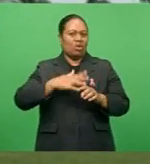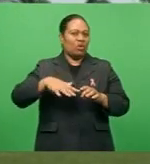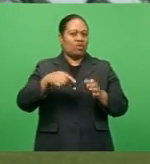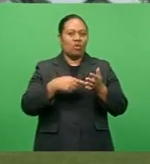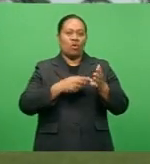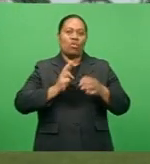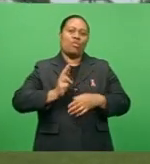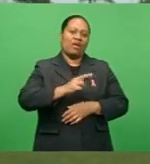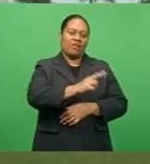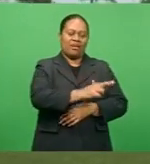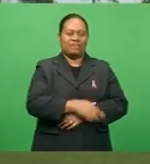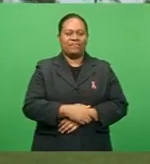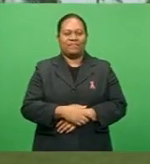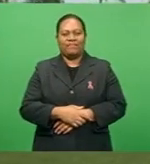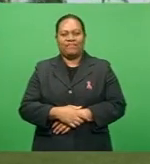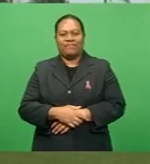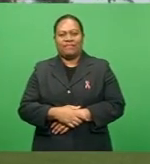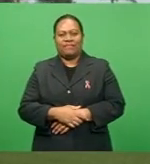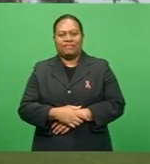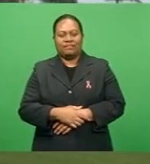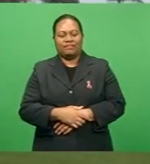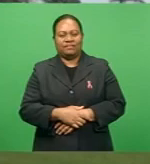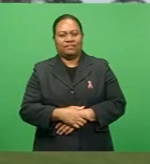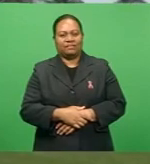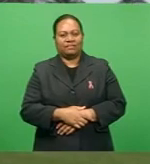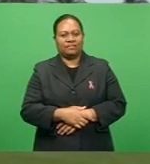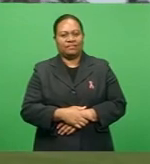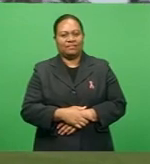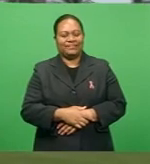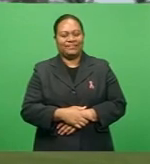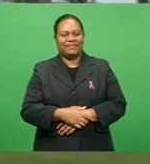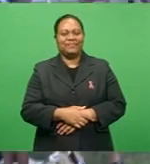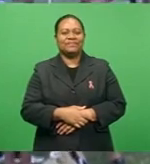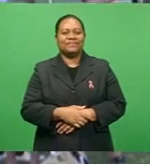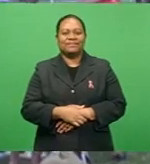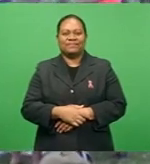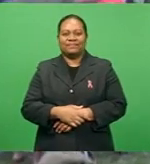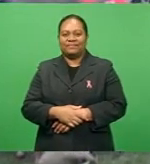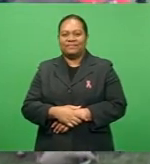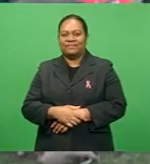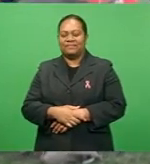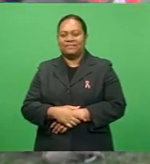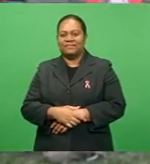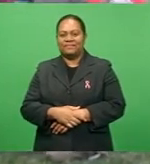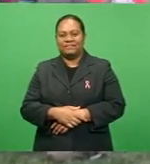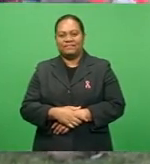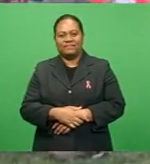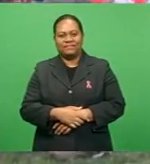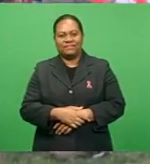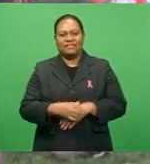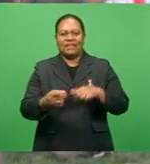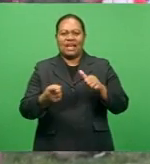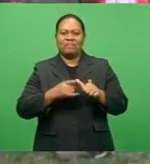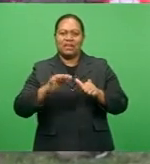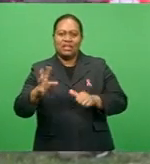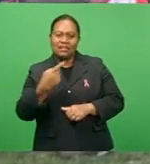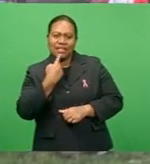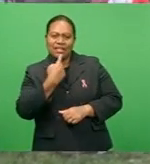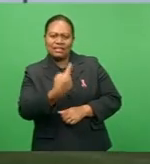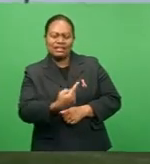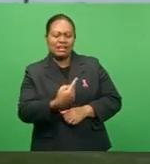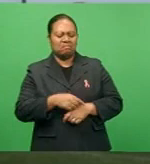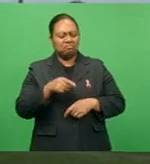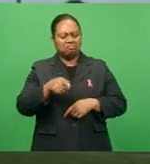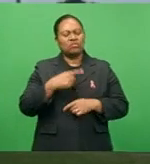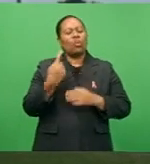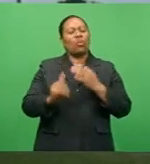that time. Playing with 40 men for 60 minutes, a bit hard on us. The Tailevo win means Lautoka and Yasawa will